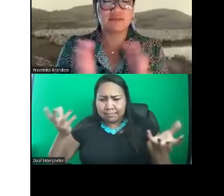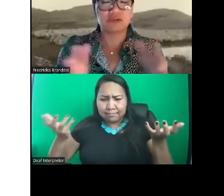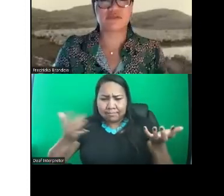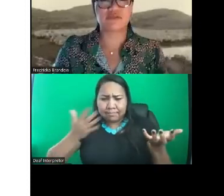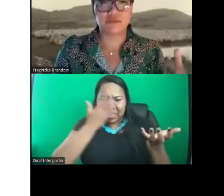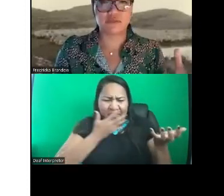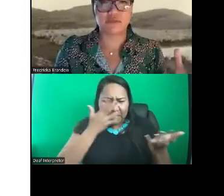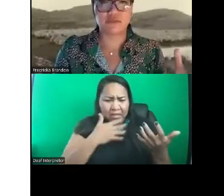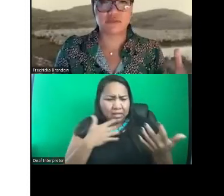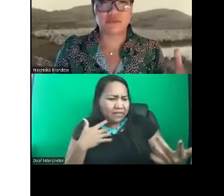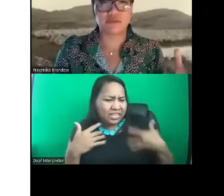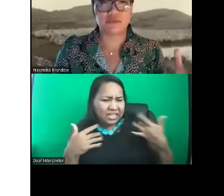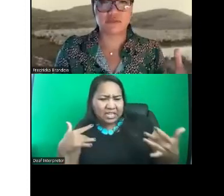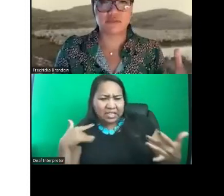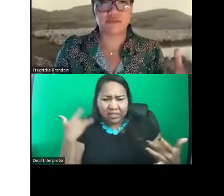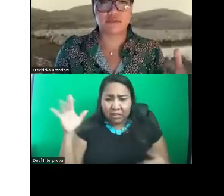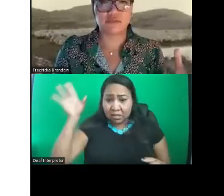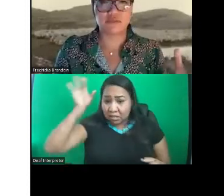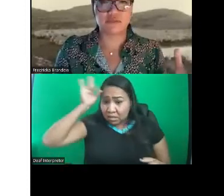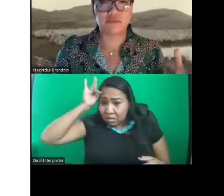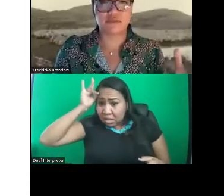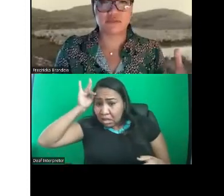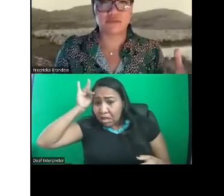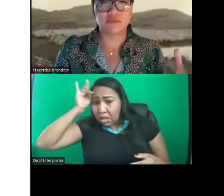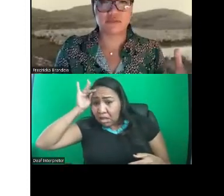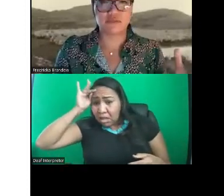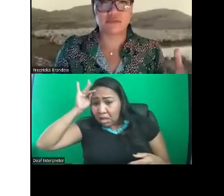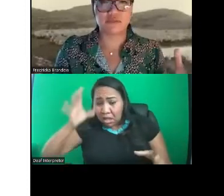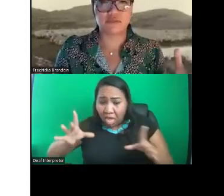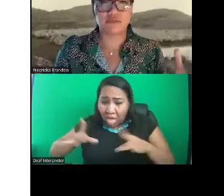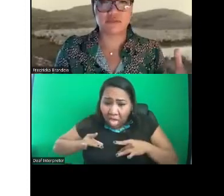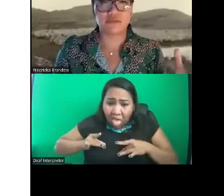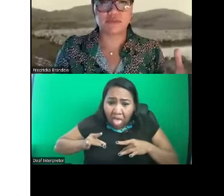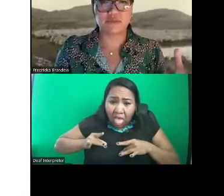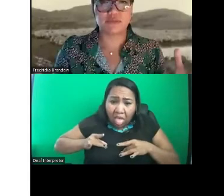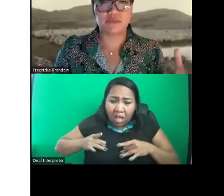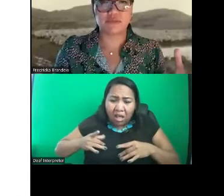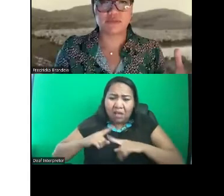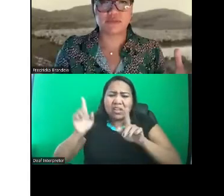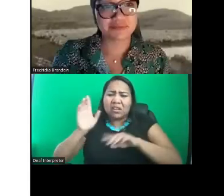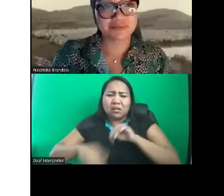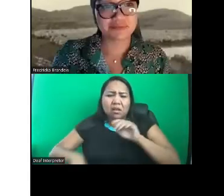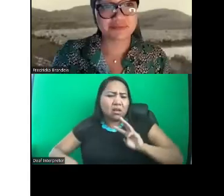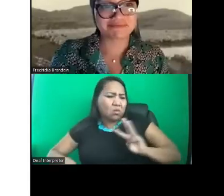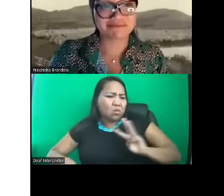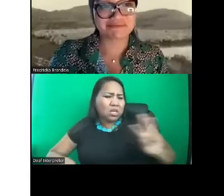differs from the Western institutionalized education system?